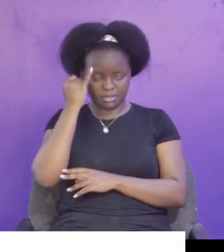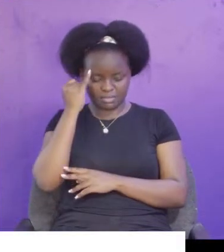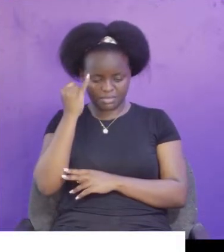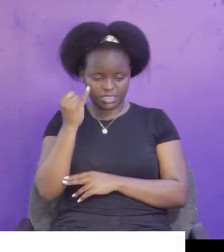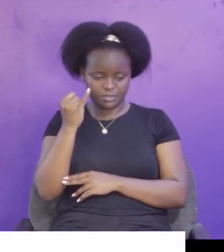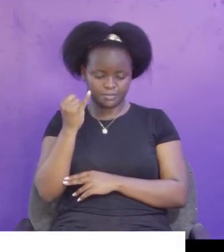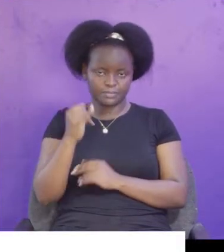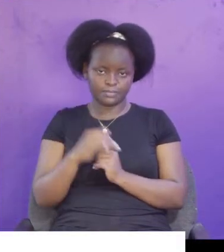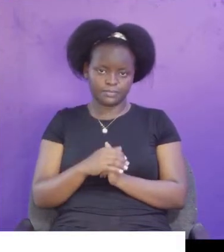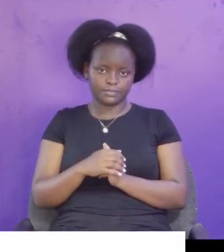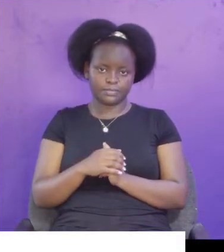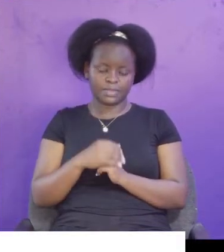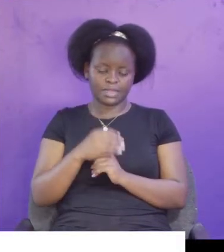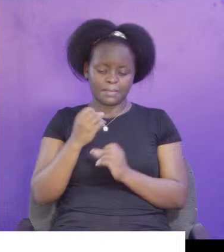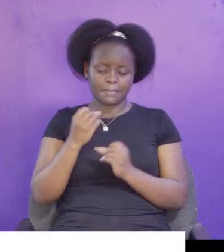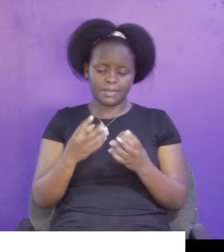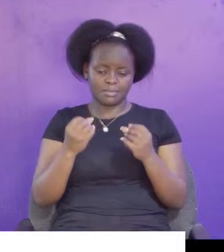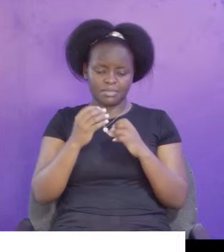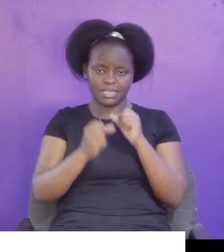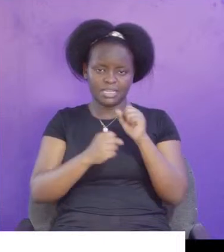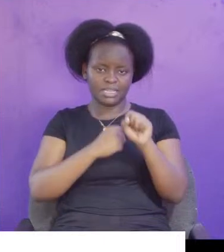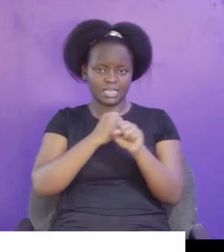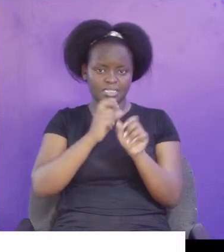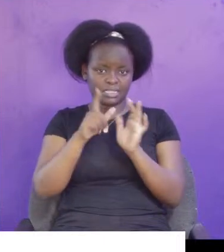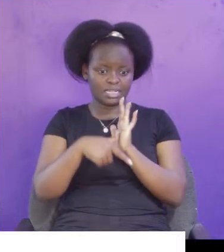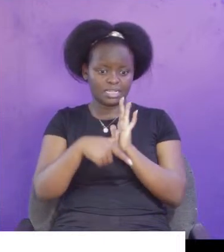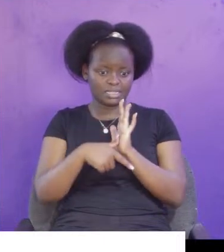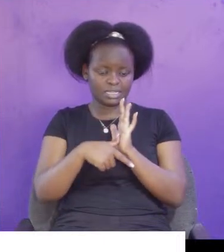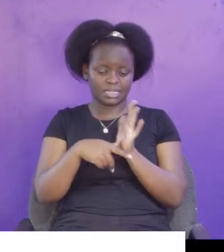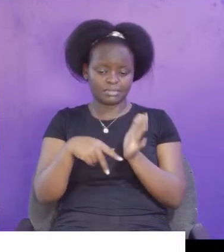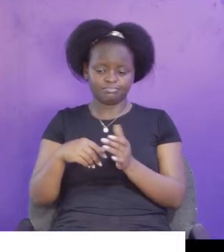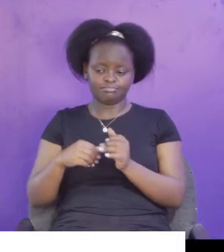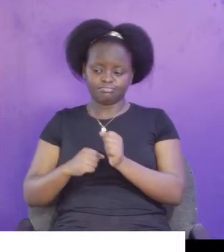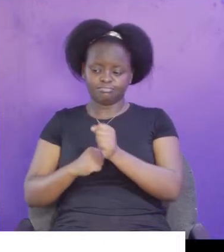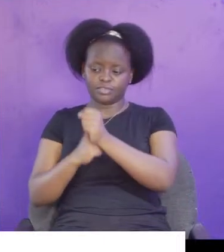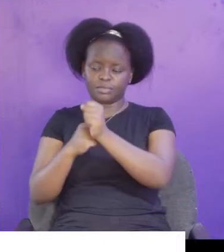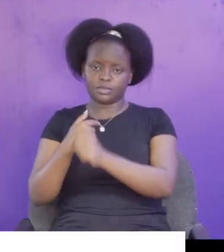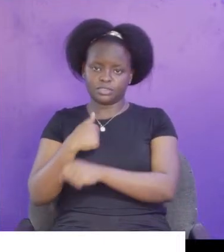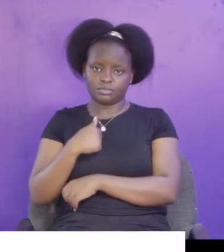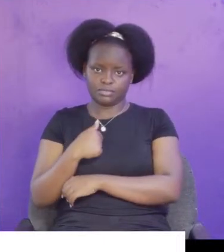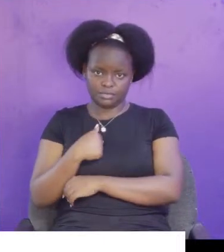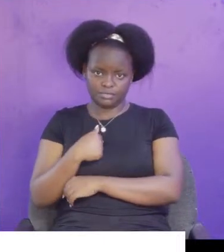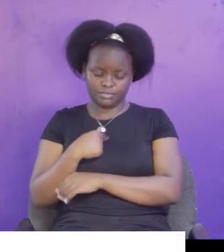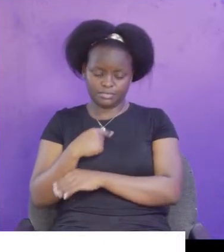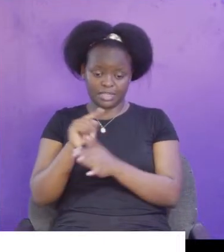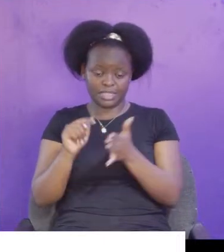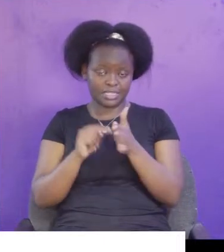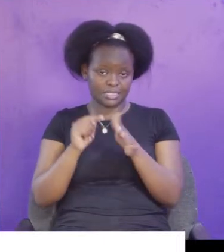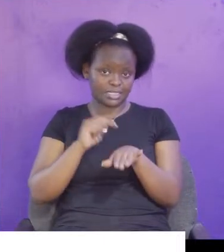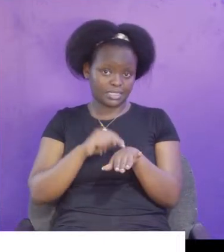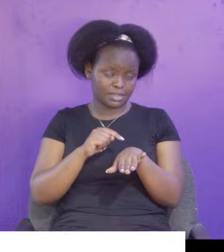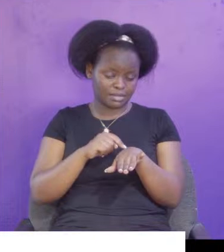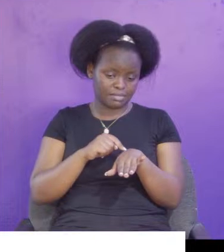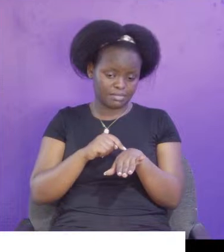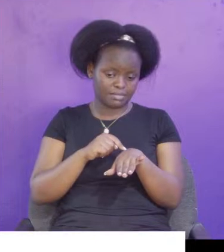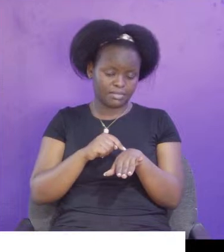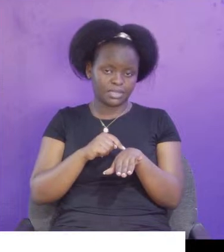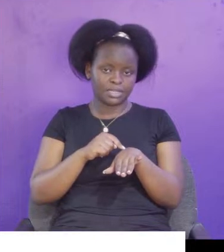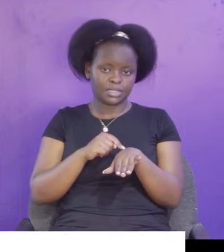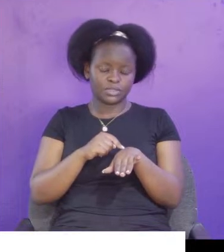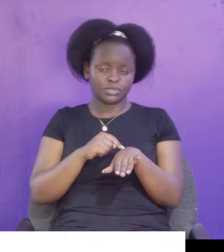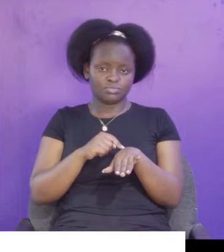later he would stand by me, this time to steady the nation and to